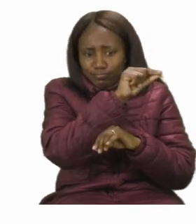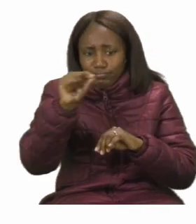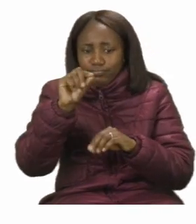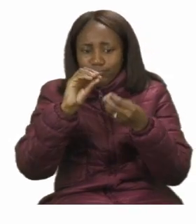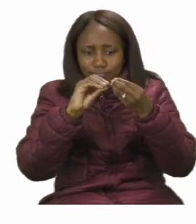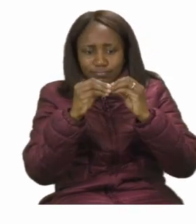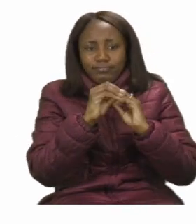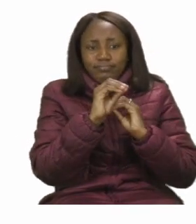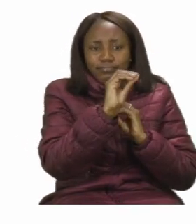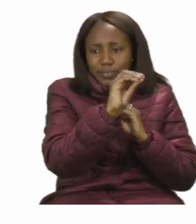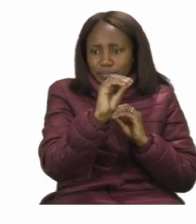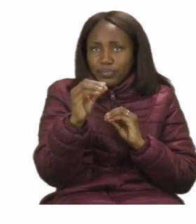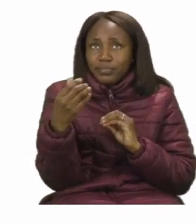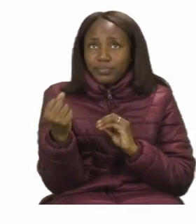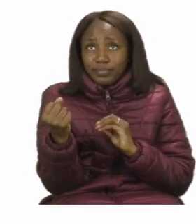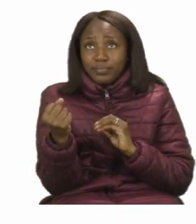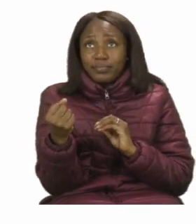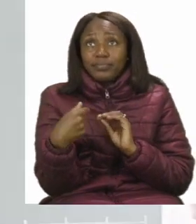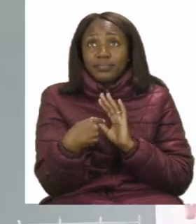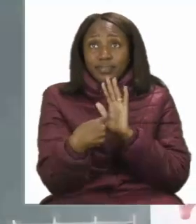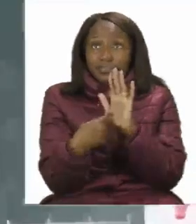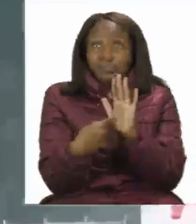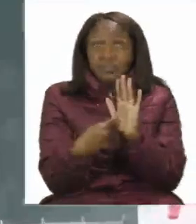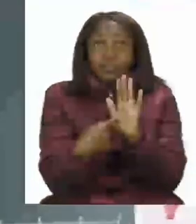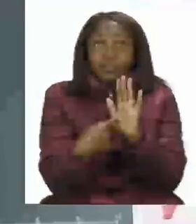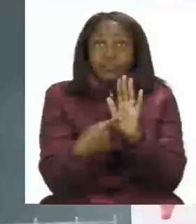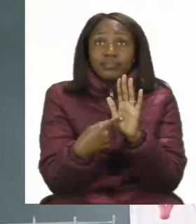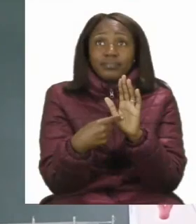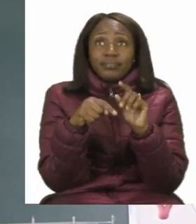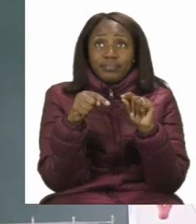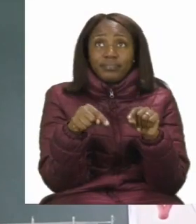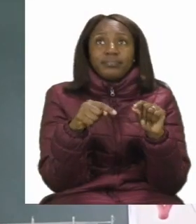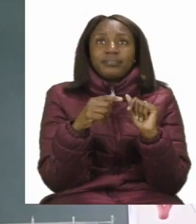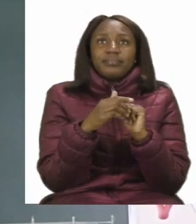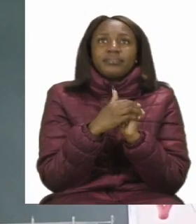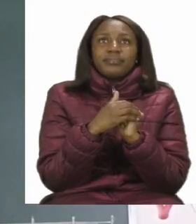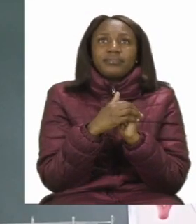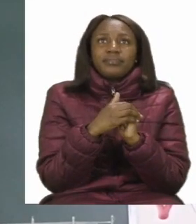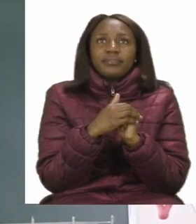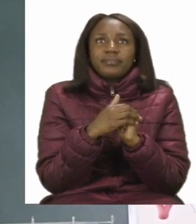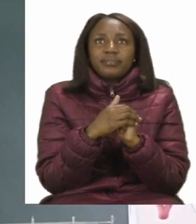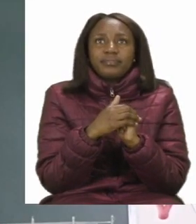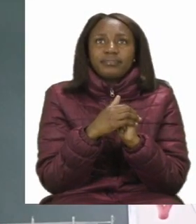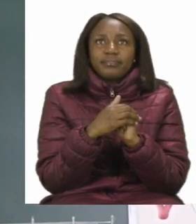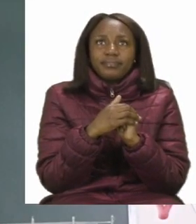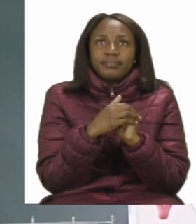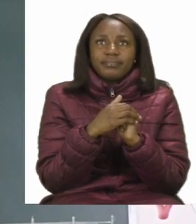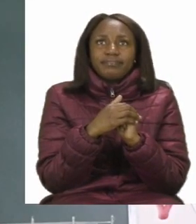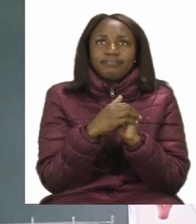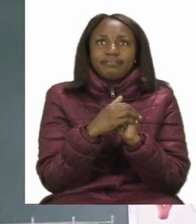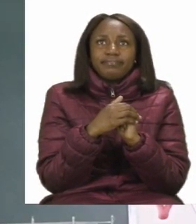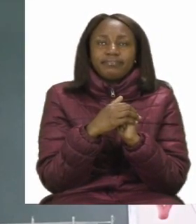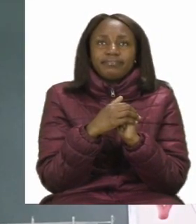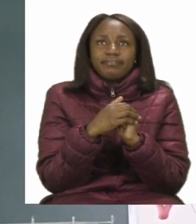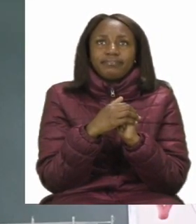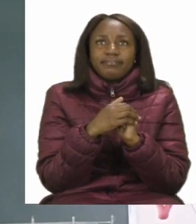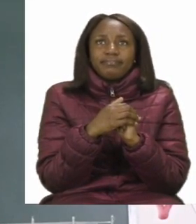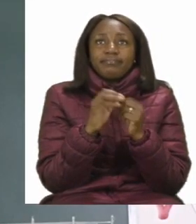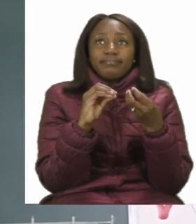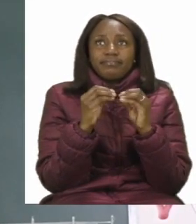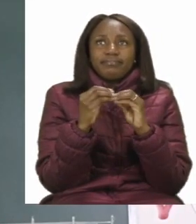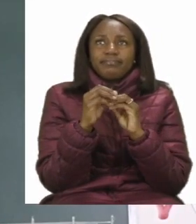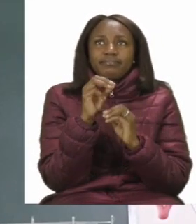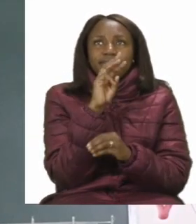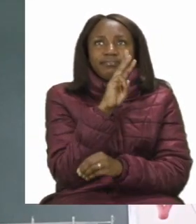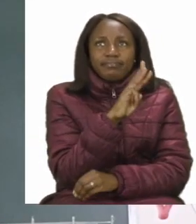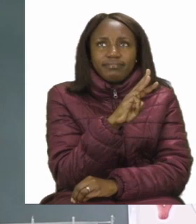now I took the first example and I am going to do it with you again. So the number that we